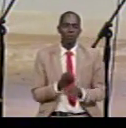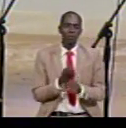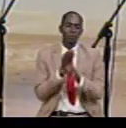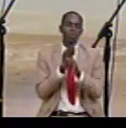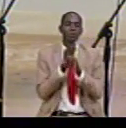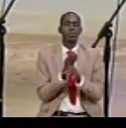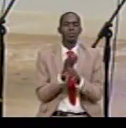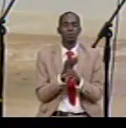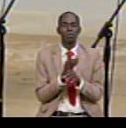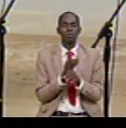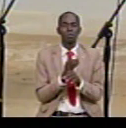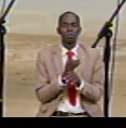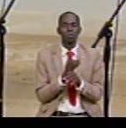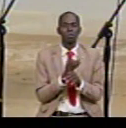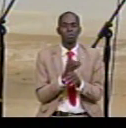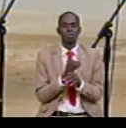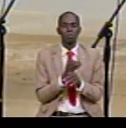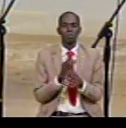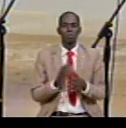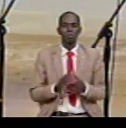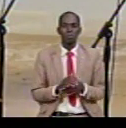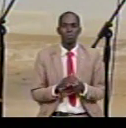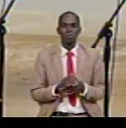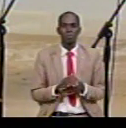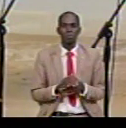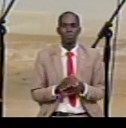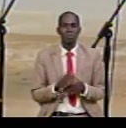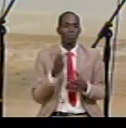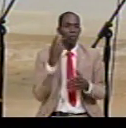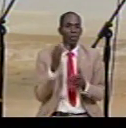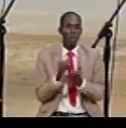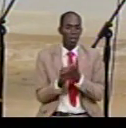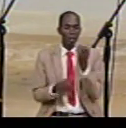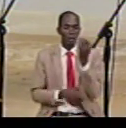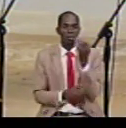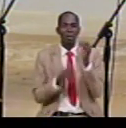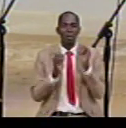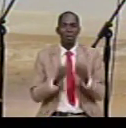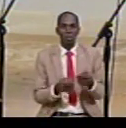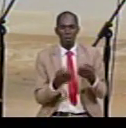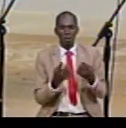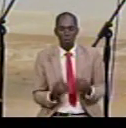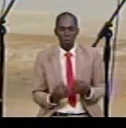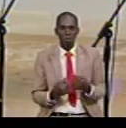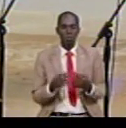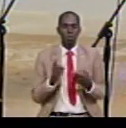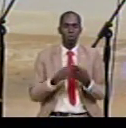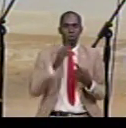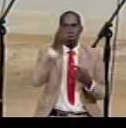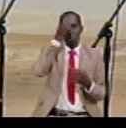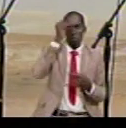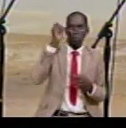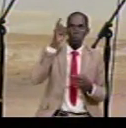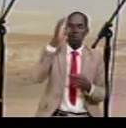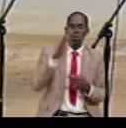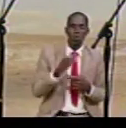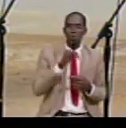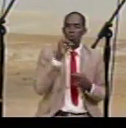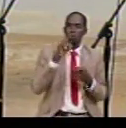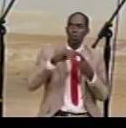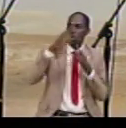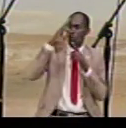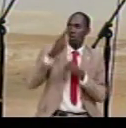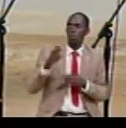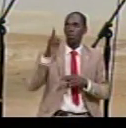heart. In the time of temptation. You know, temptation can come, temptation to disobey God, temptation to dishonor God, temptation to damn the